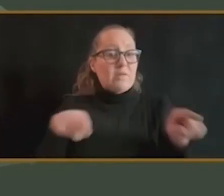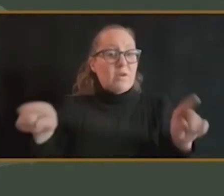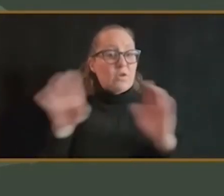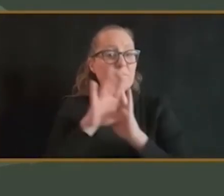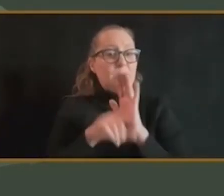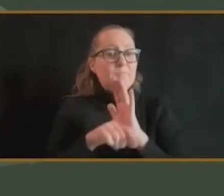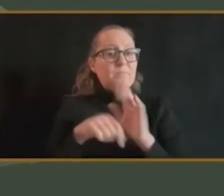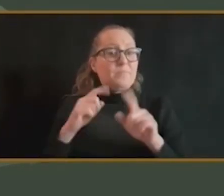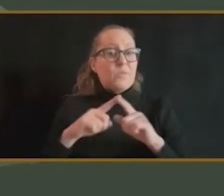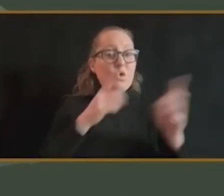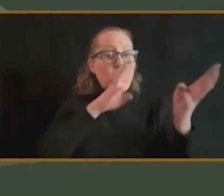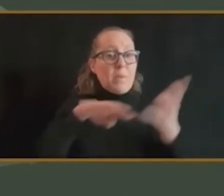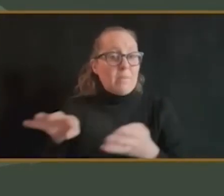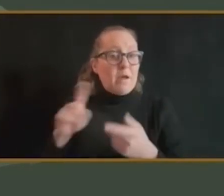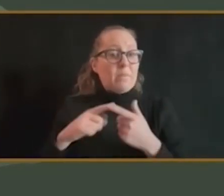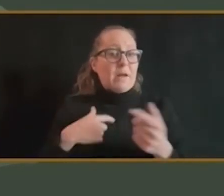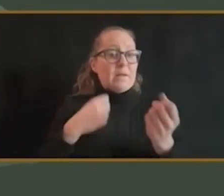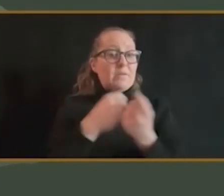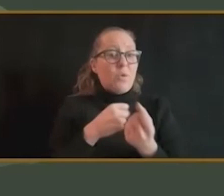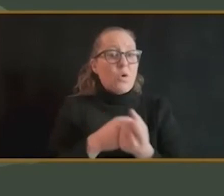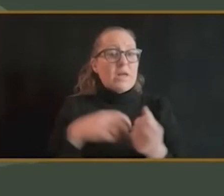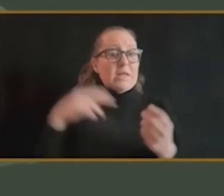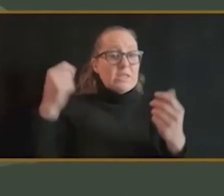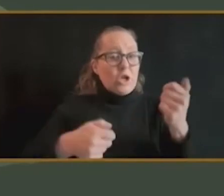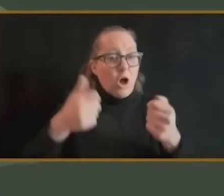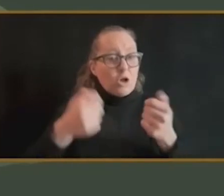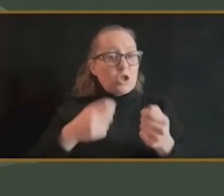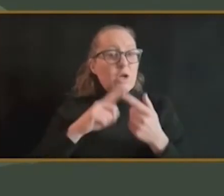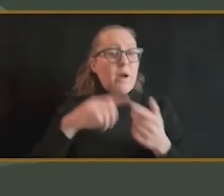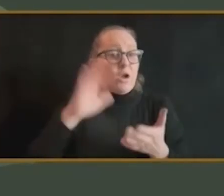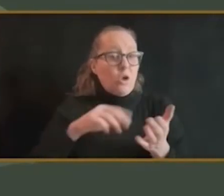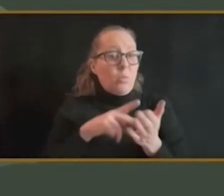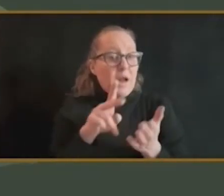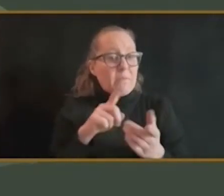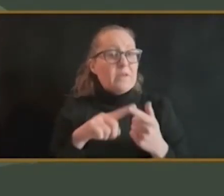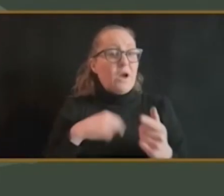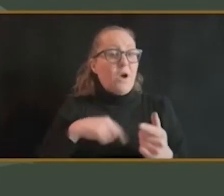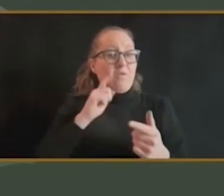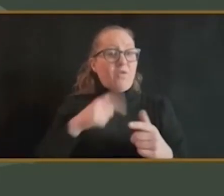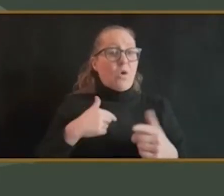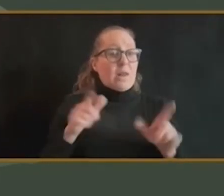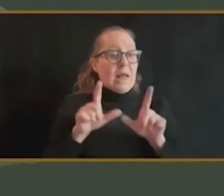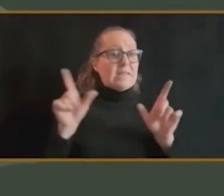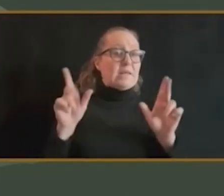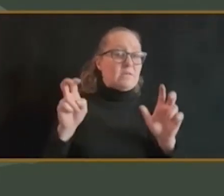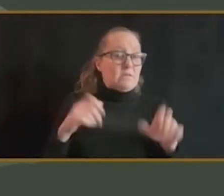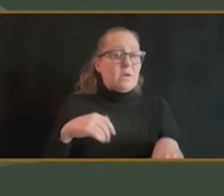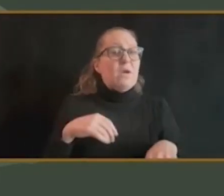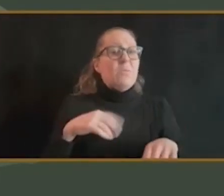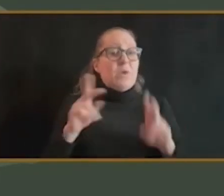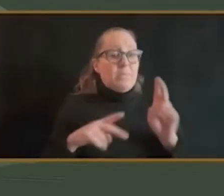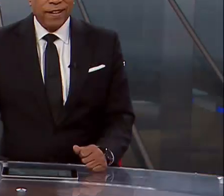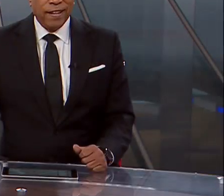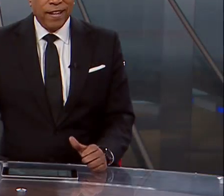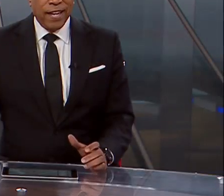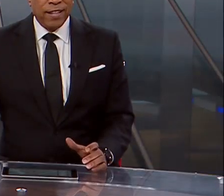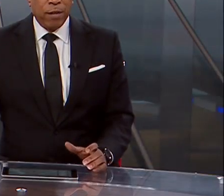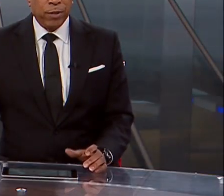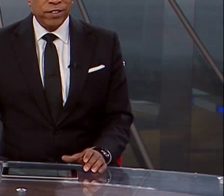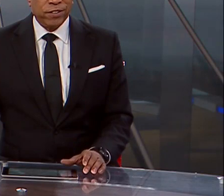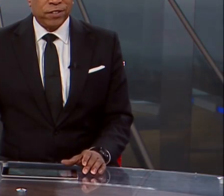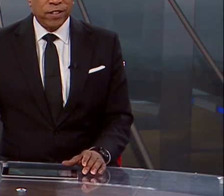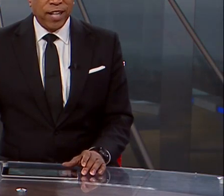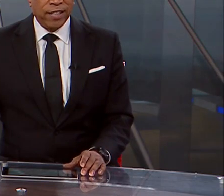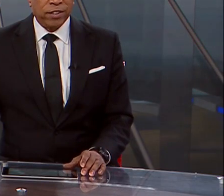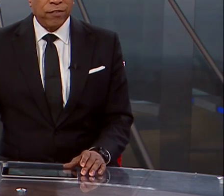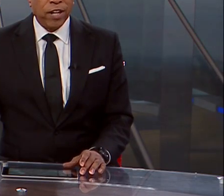loan repayment, scholarships, and other supports for licensed behavioral health providers and students. And that